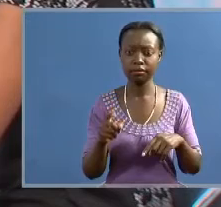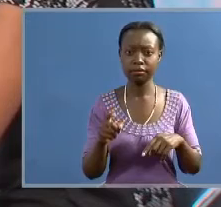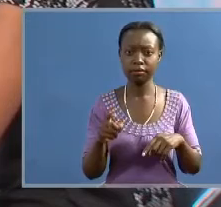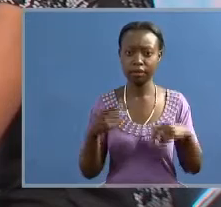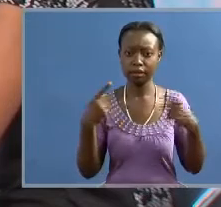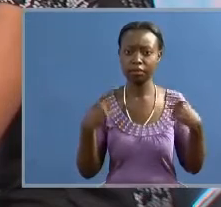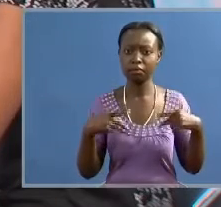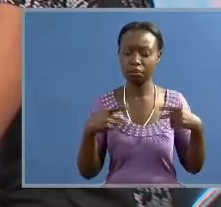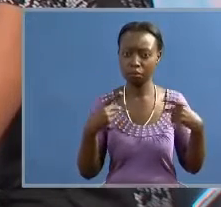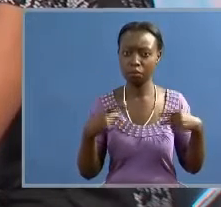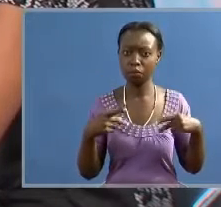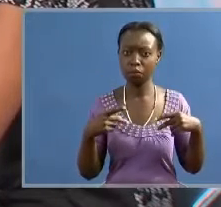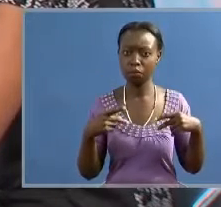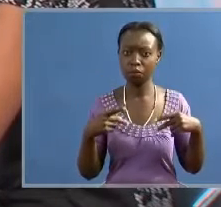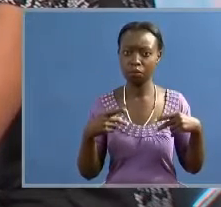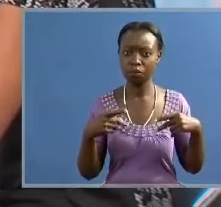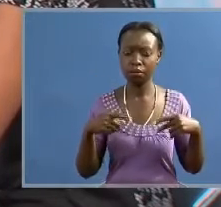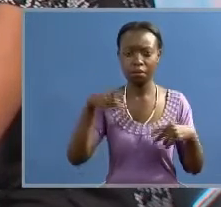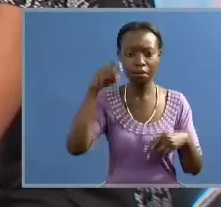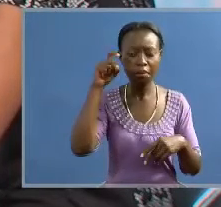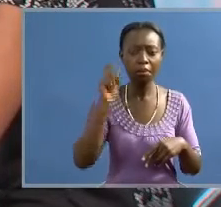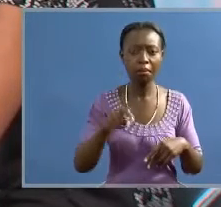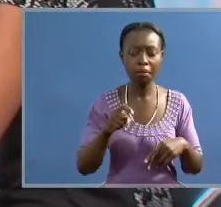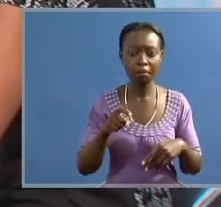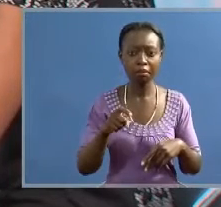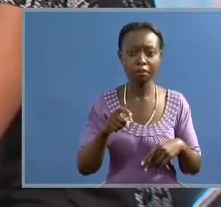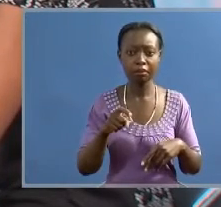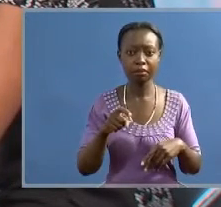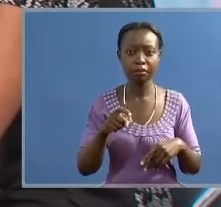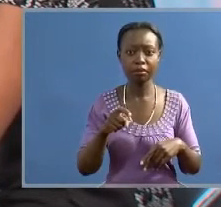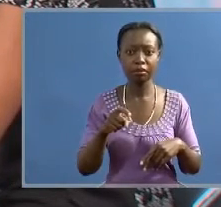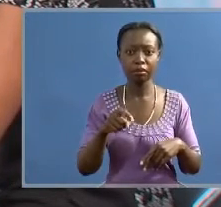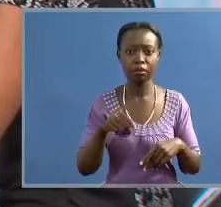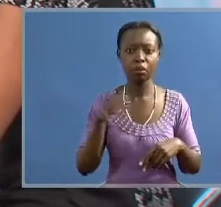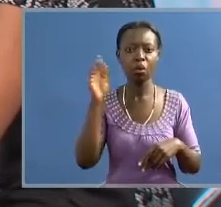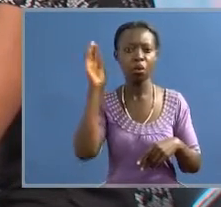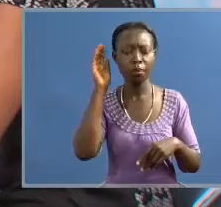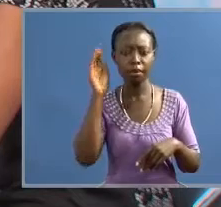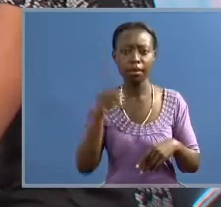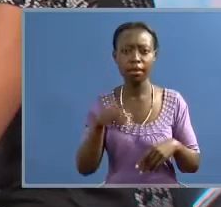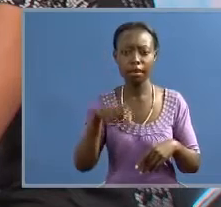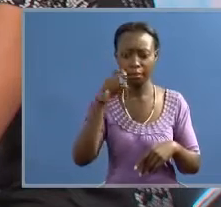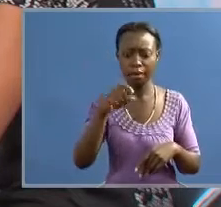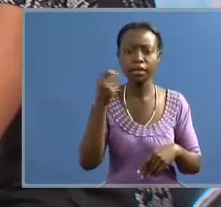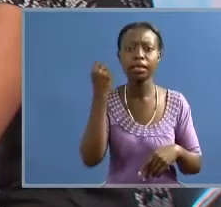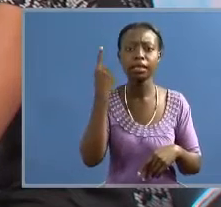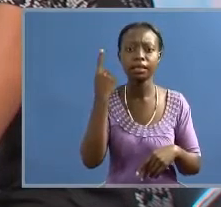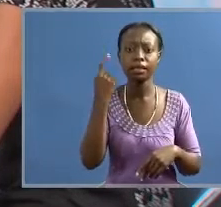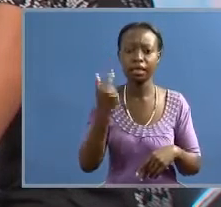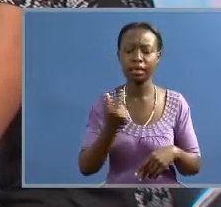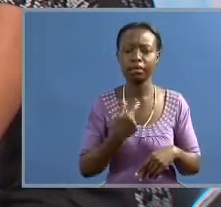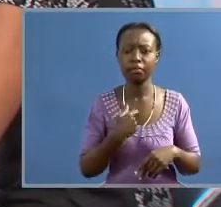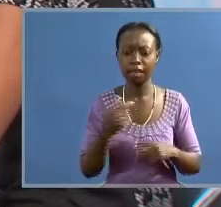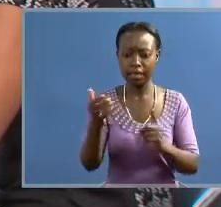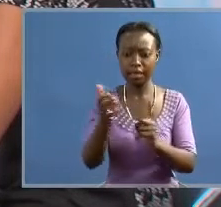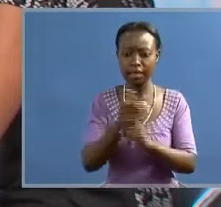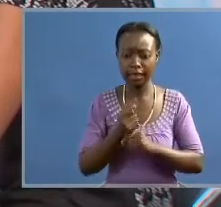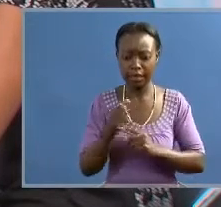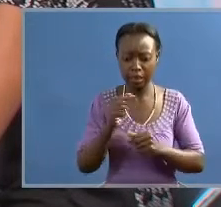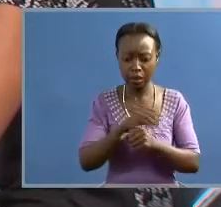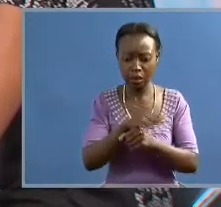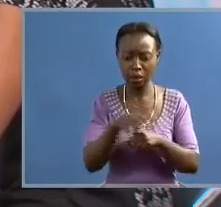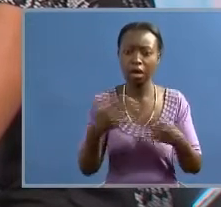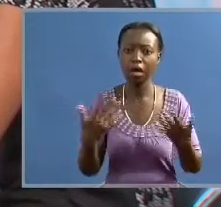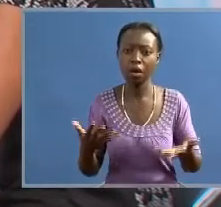is very important. The public should be sensitized. How do I acquire the disease? Where is the